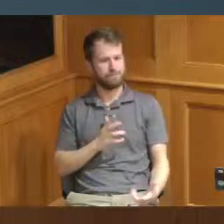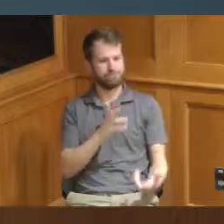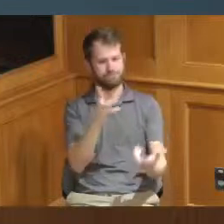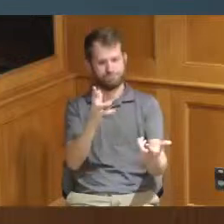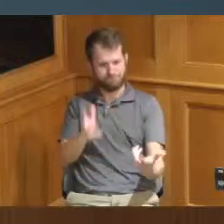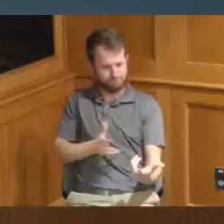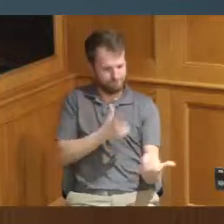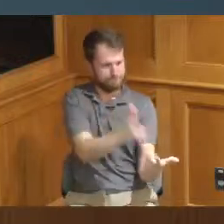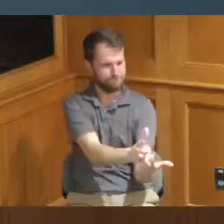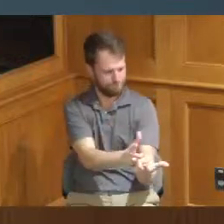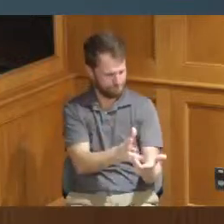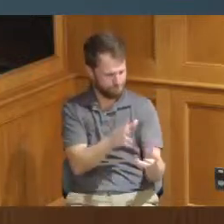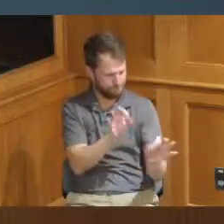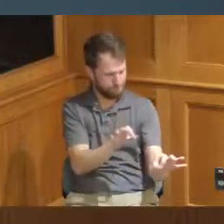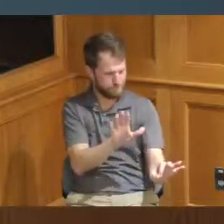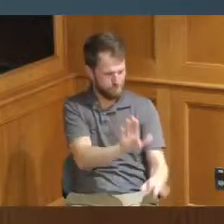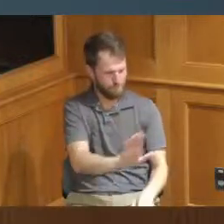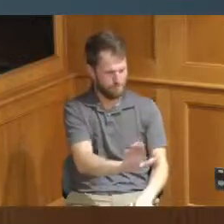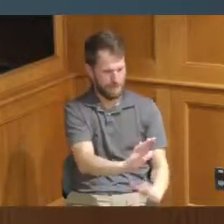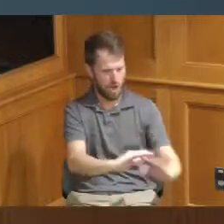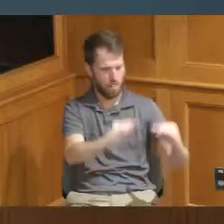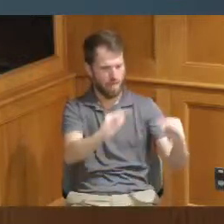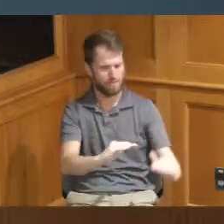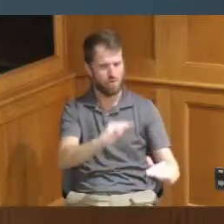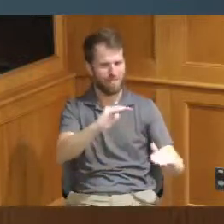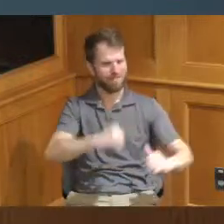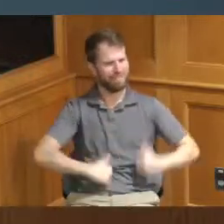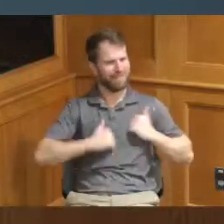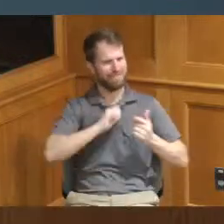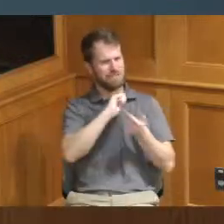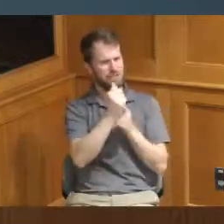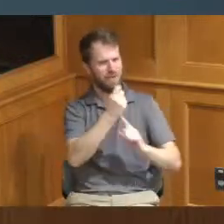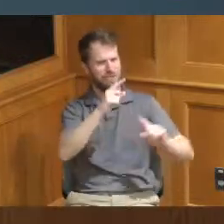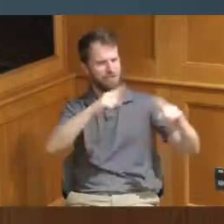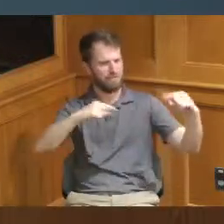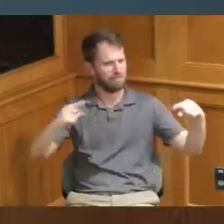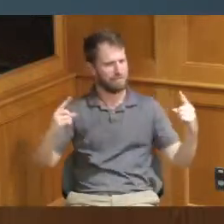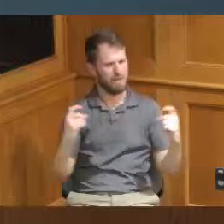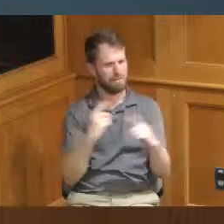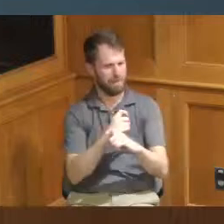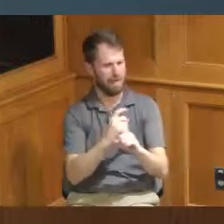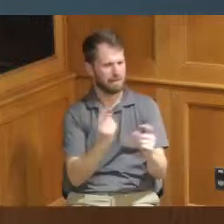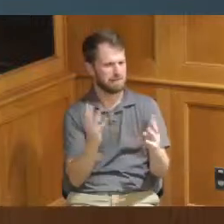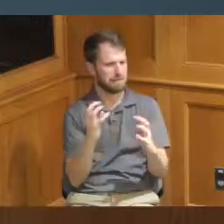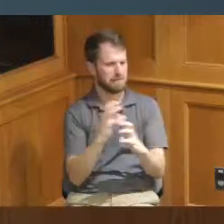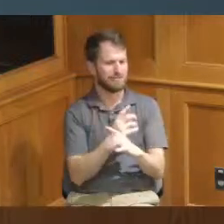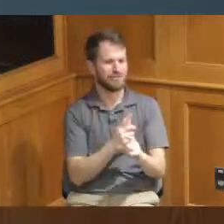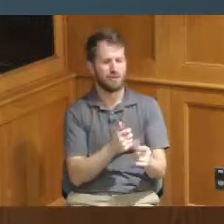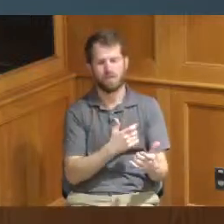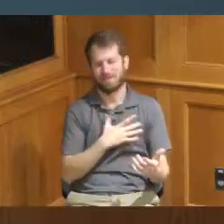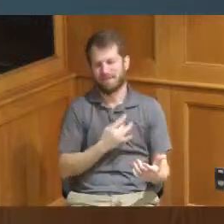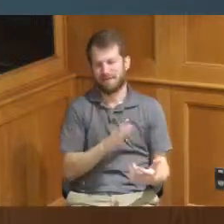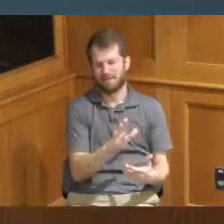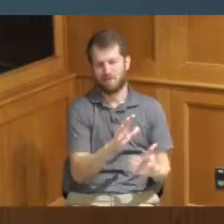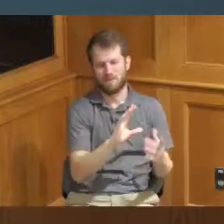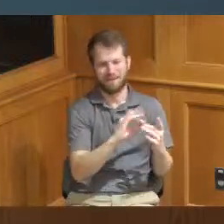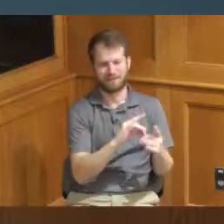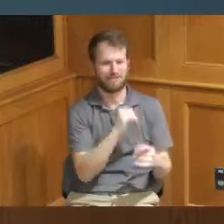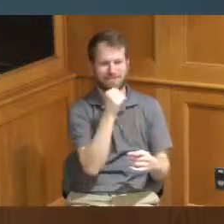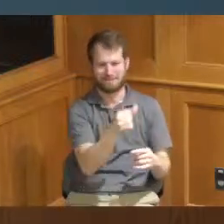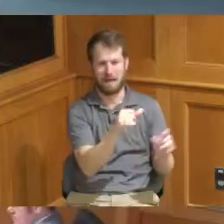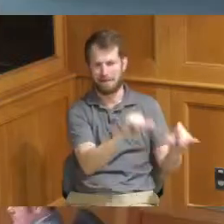and their complexities of life. So that's a good point you brought up. There is no one cookie cutter.